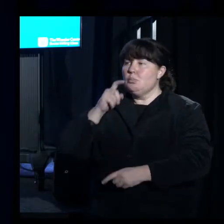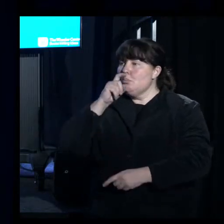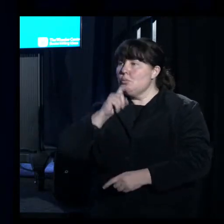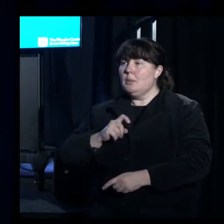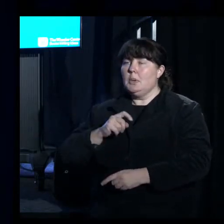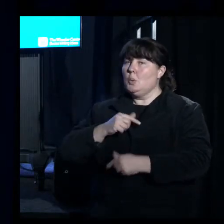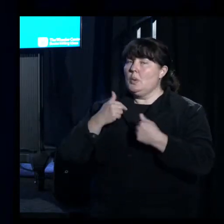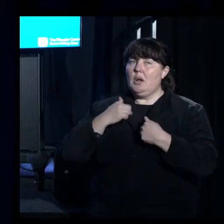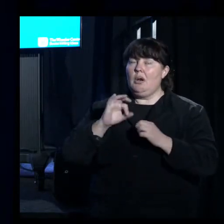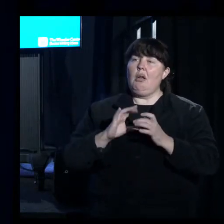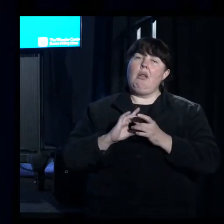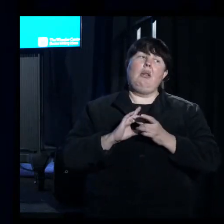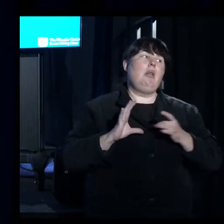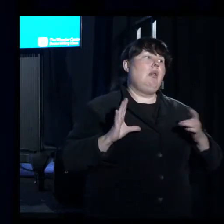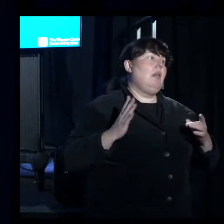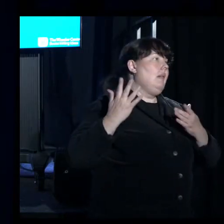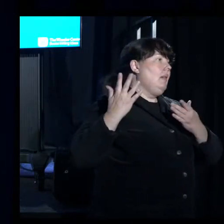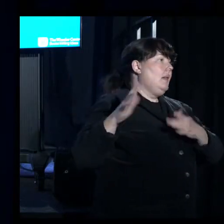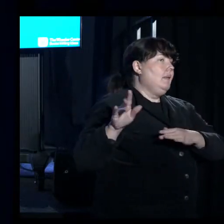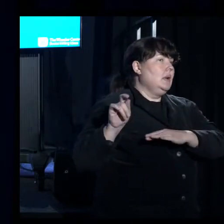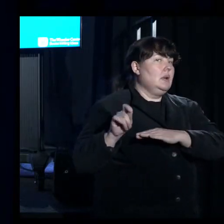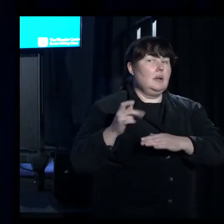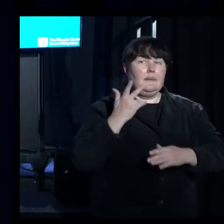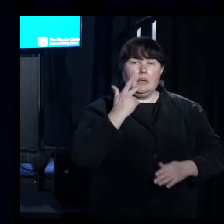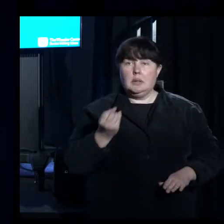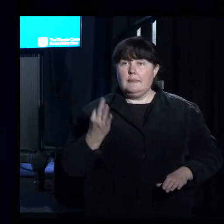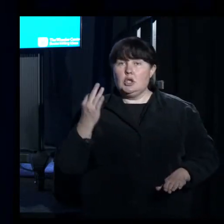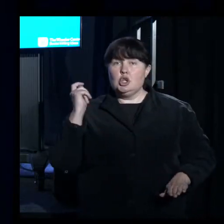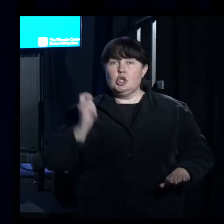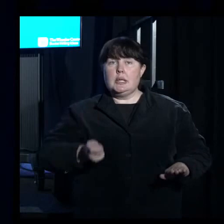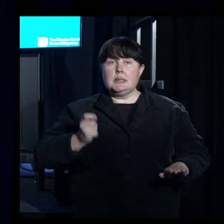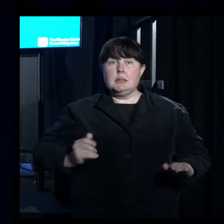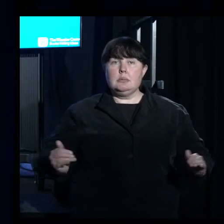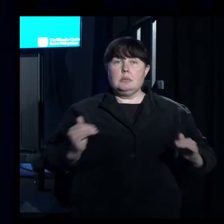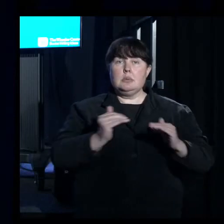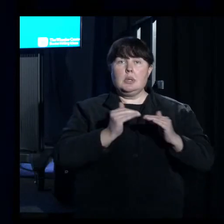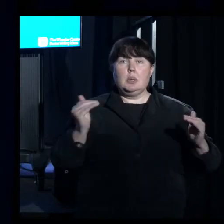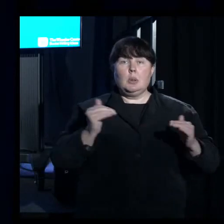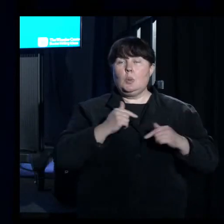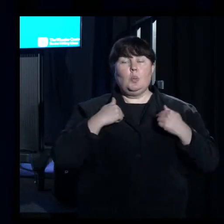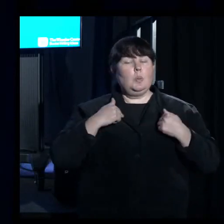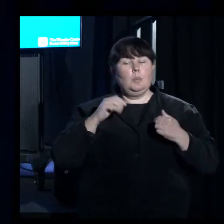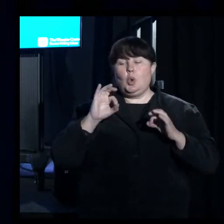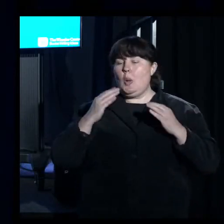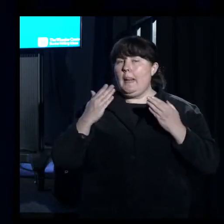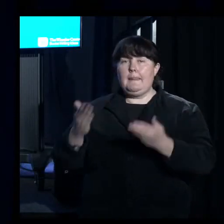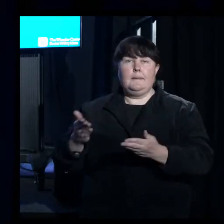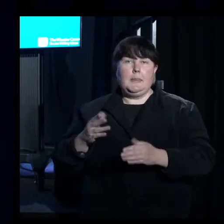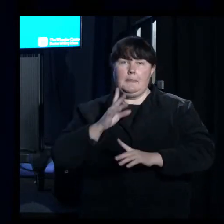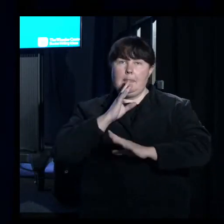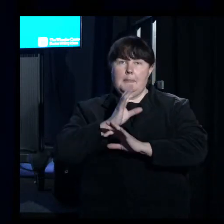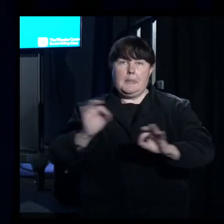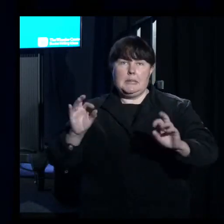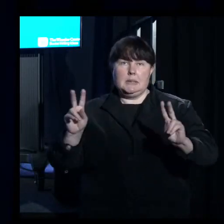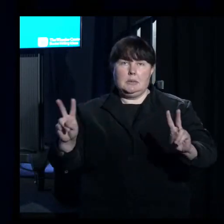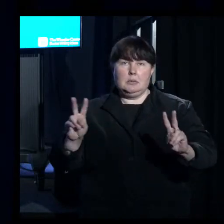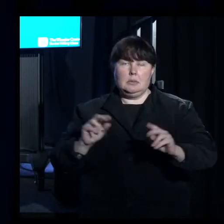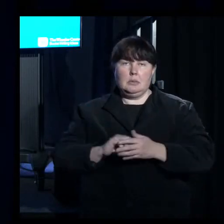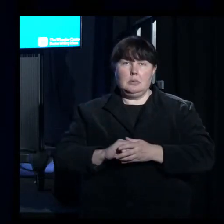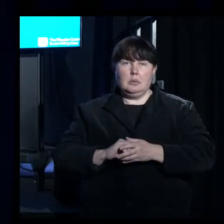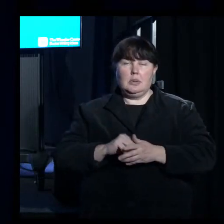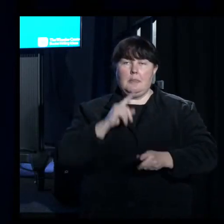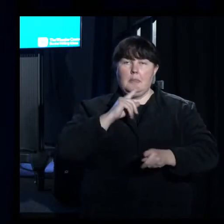not leave. If there will be no justice, we will not permit peace. The bloodied face of history